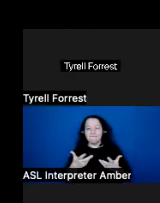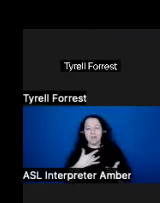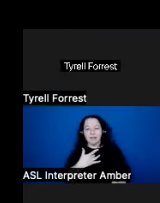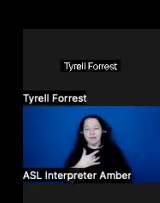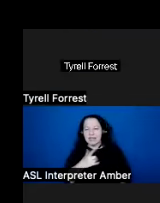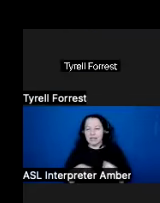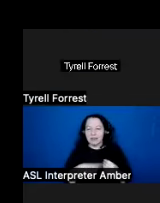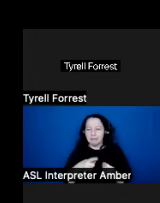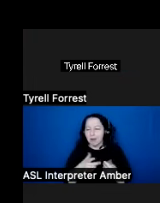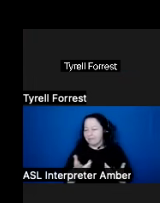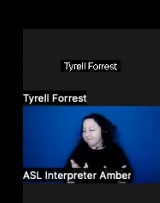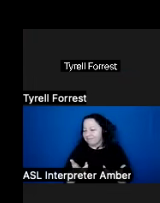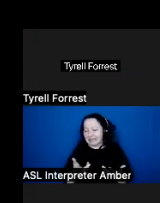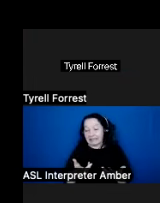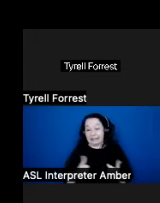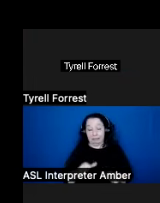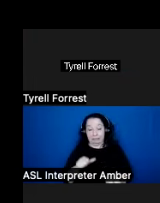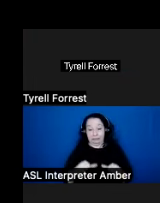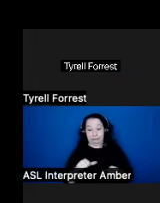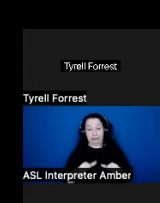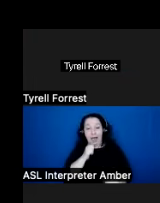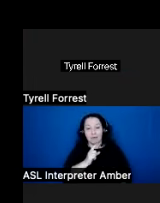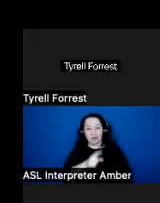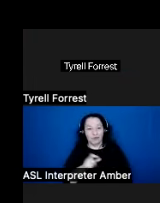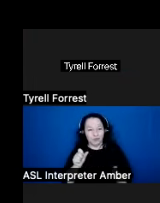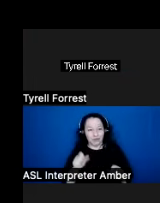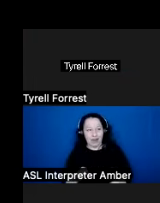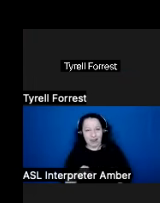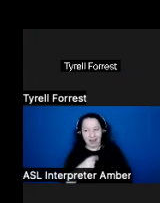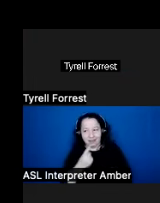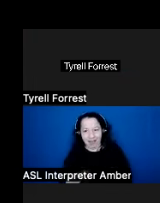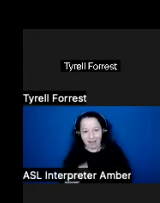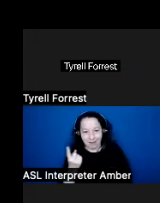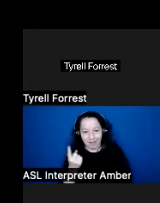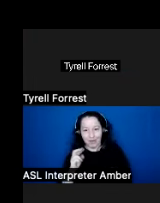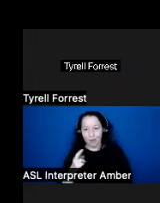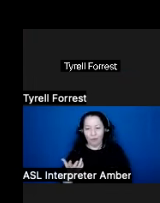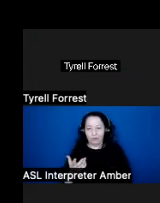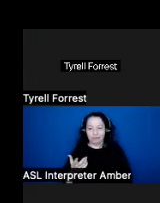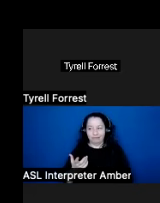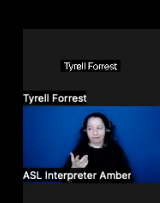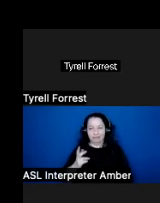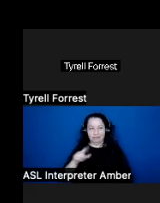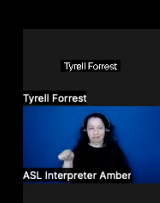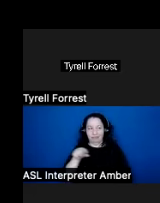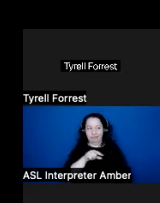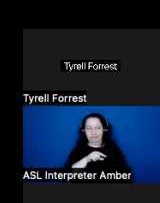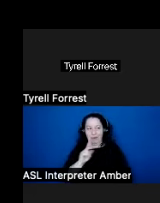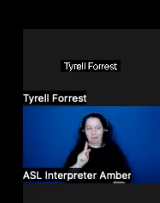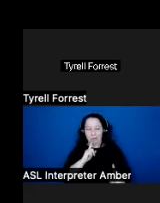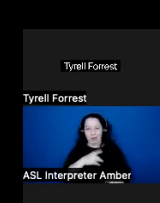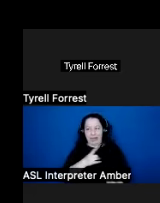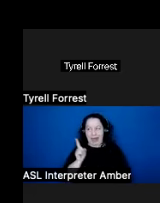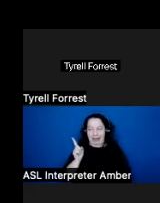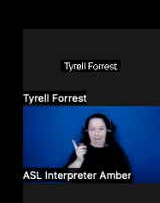of like, oh, I'm not sure, right? Can I say something? Or, you know, because people really like that person in the community, and how